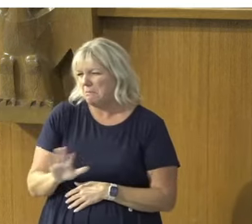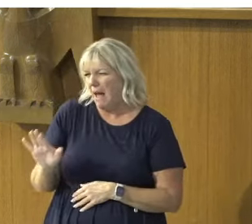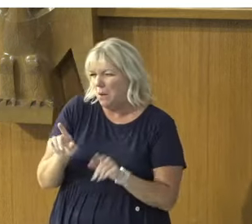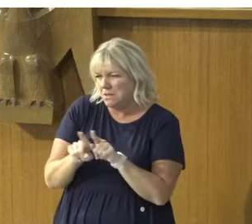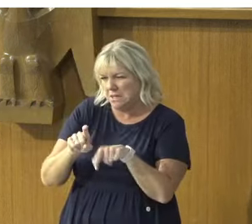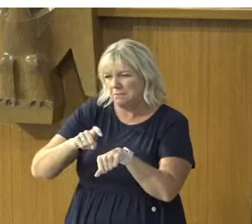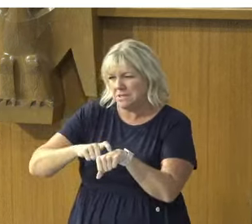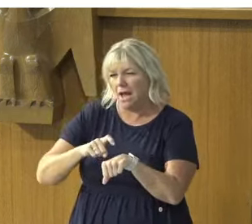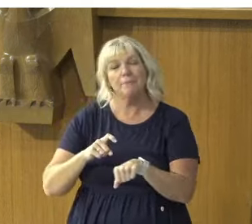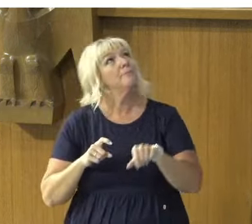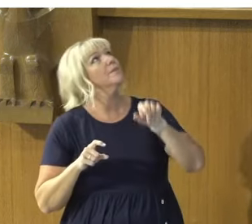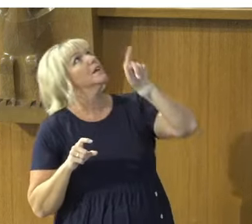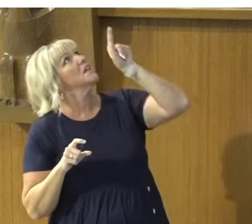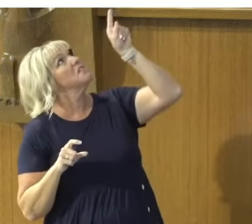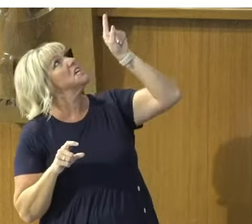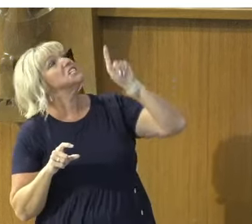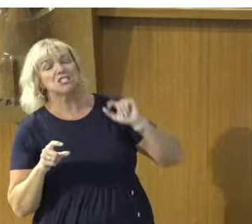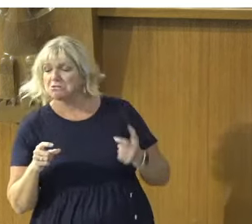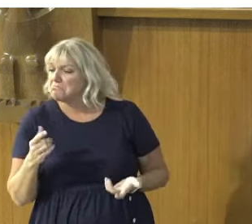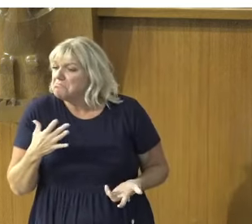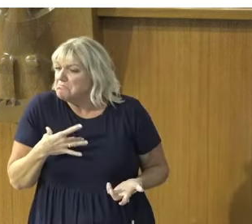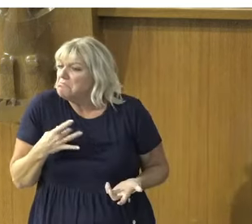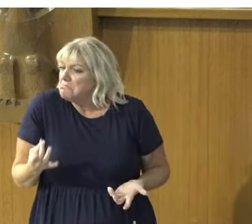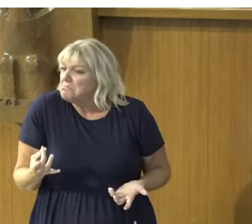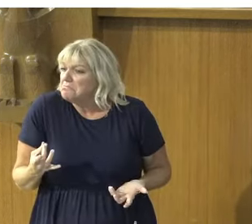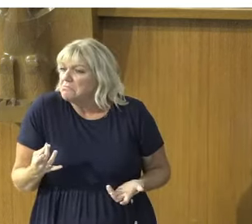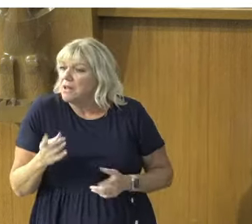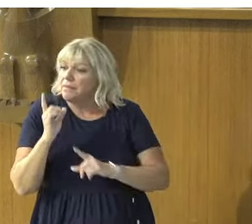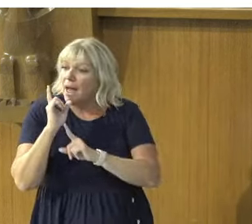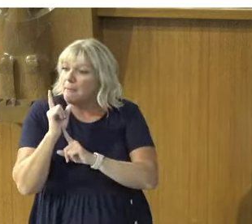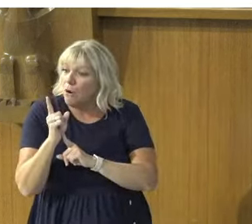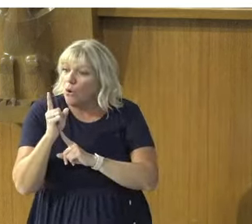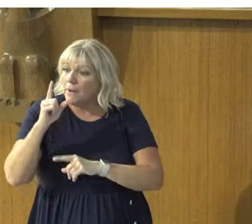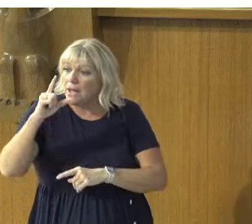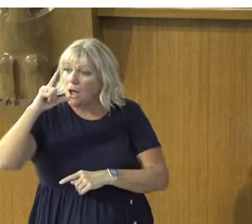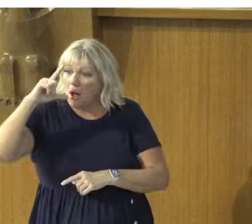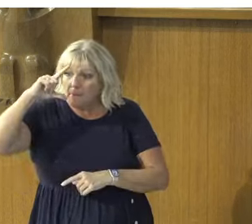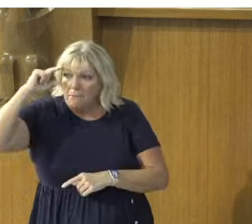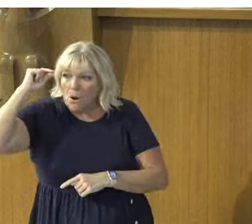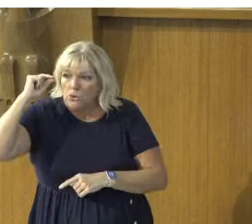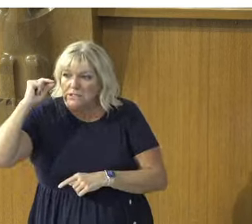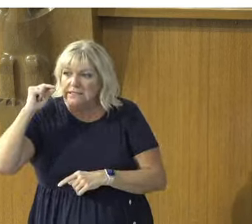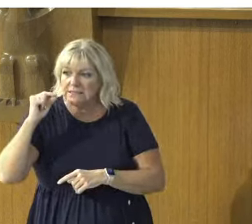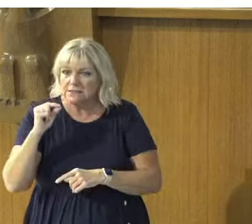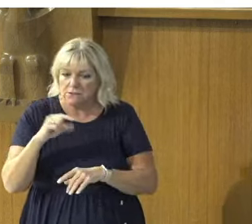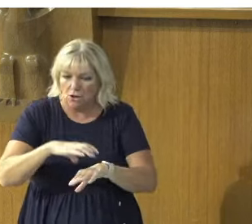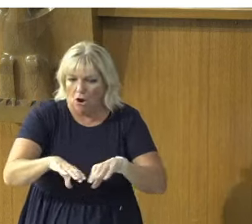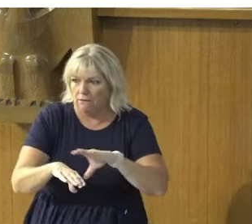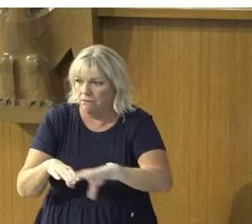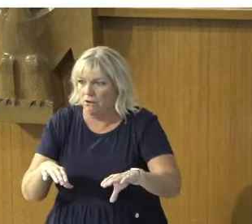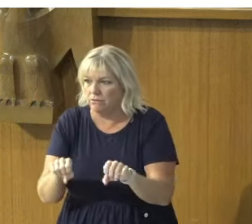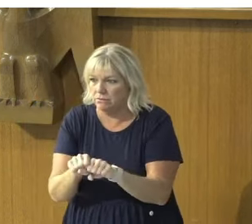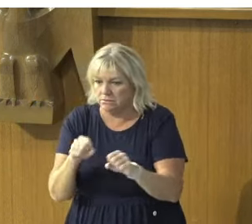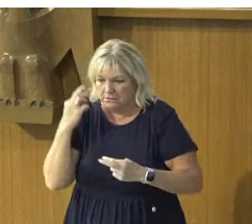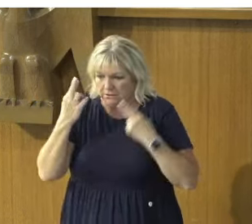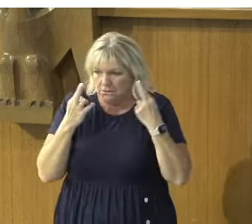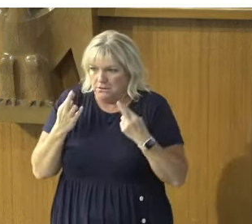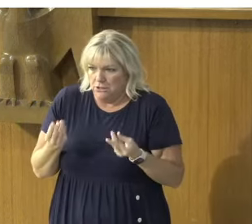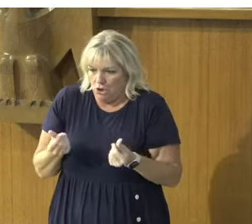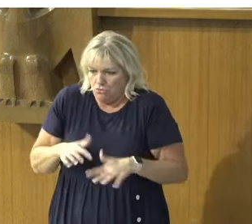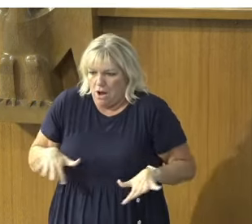And I like this one because it captures the moment when Moses is removing his sandals. And if you look in the bottom